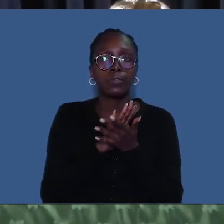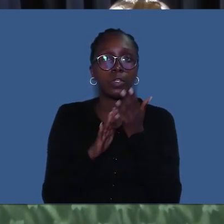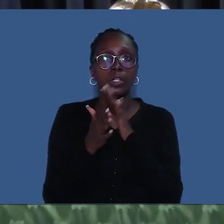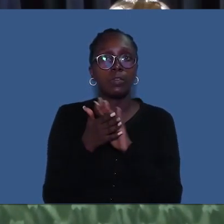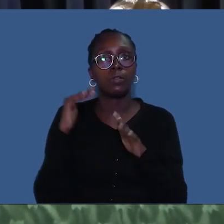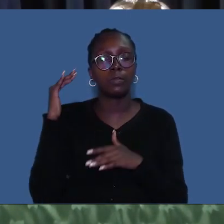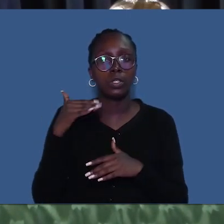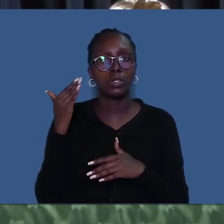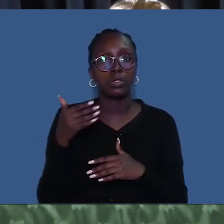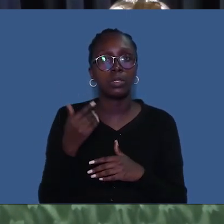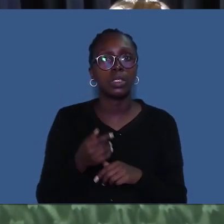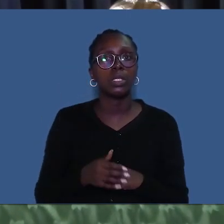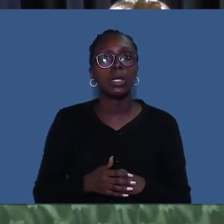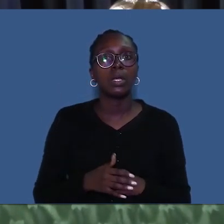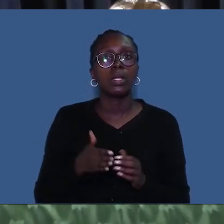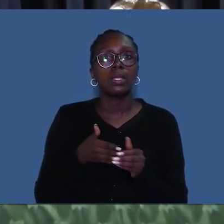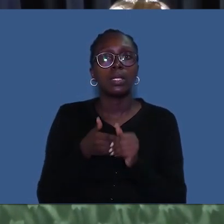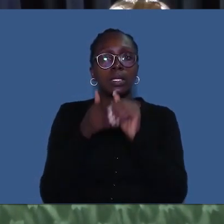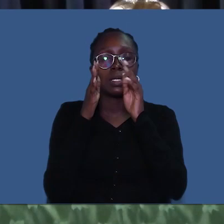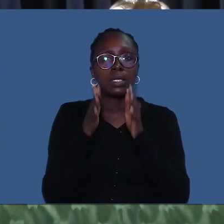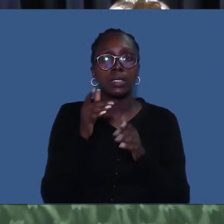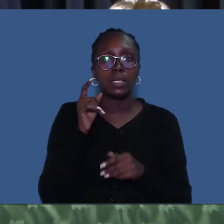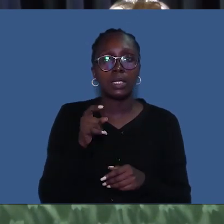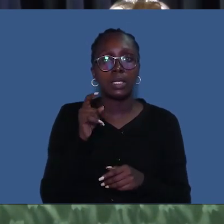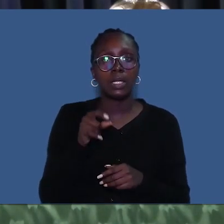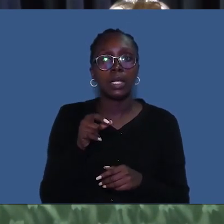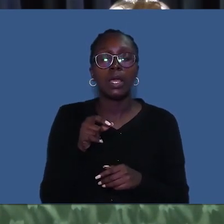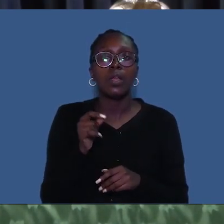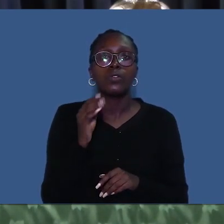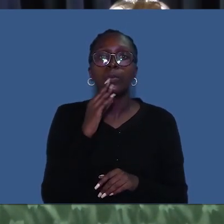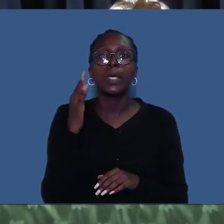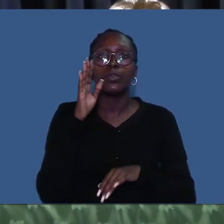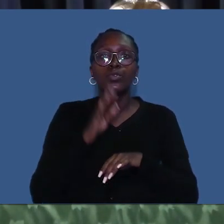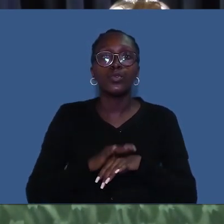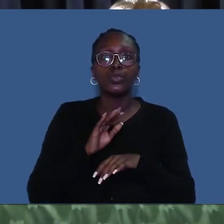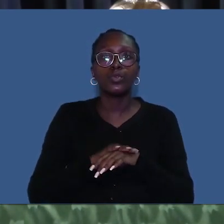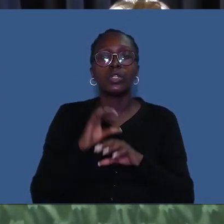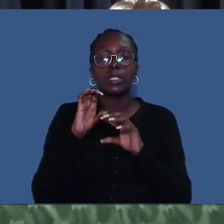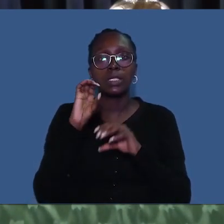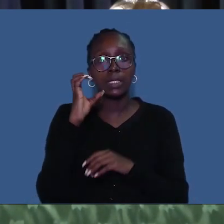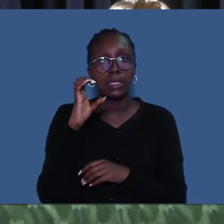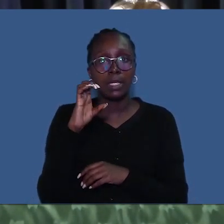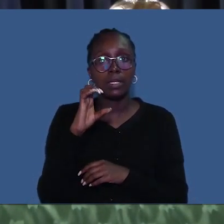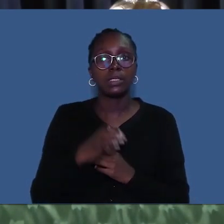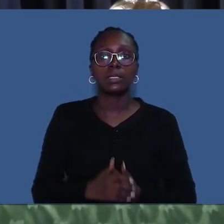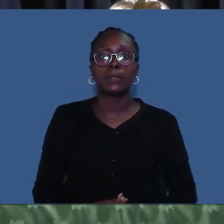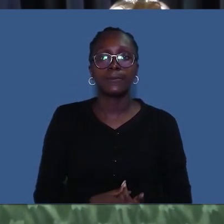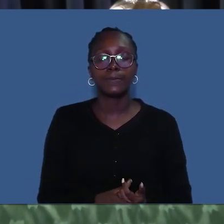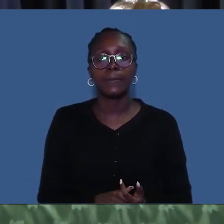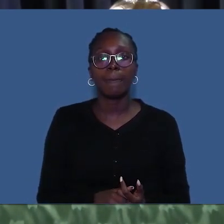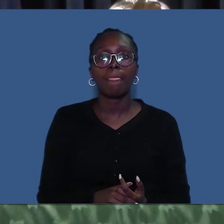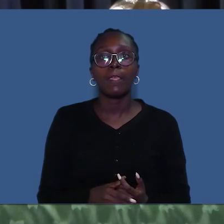candidates, let's look out for patriotism. They need to be patriotic. They need to be fully committed to promoting